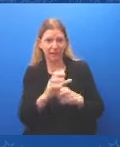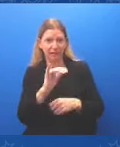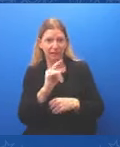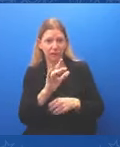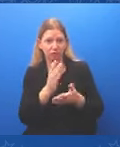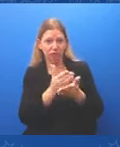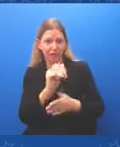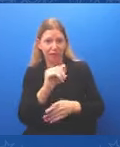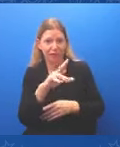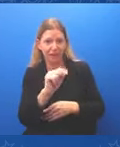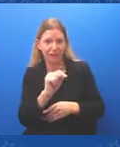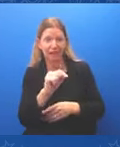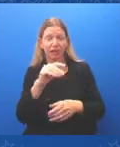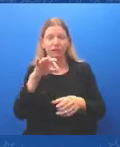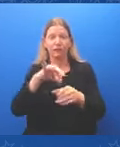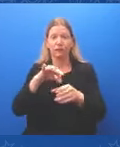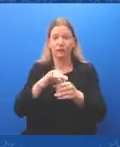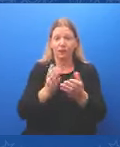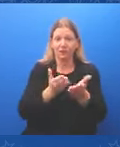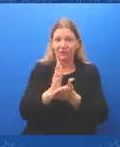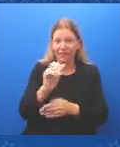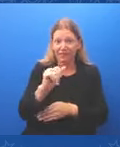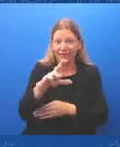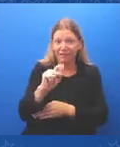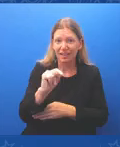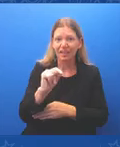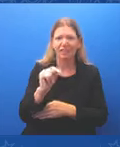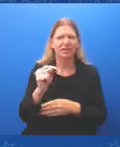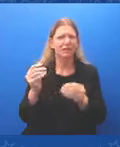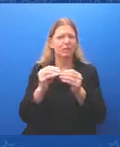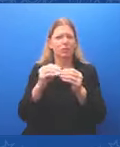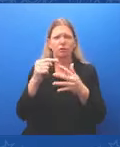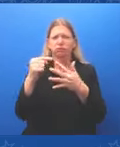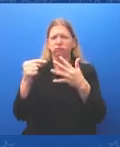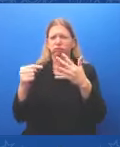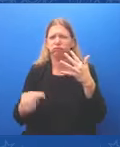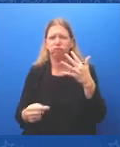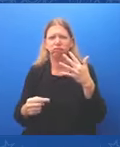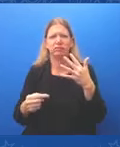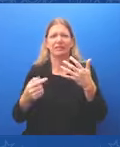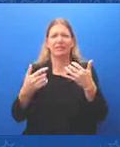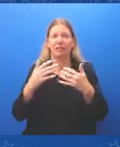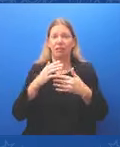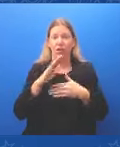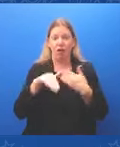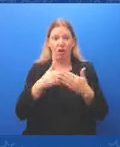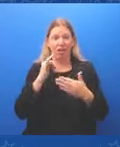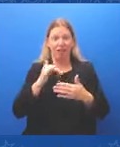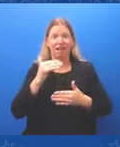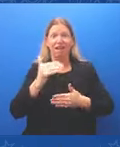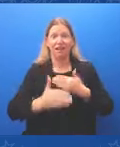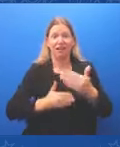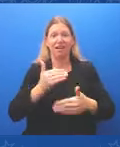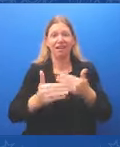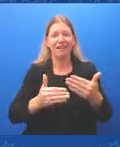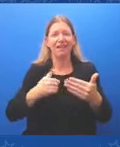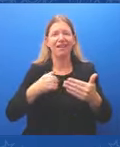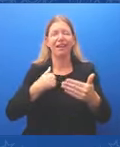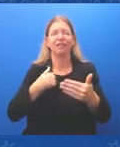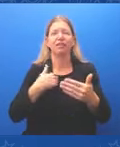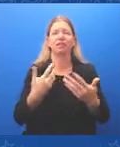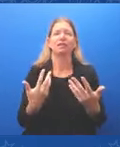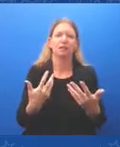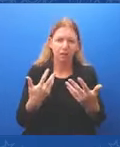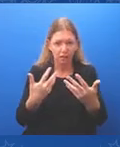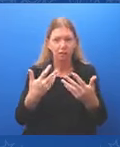the progress, there is a backlash in heroes murdered, bombings of black churches, including the 16th Street Baptist Church in